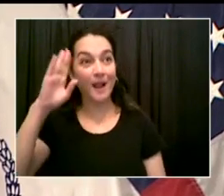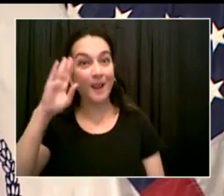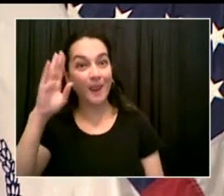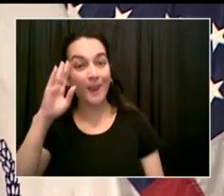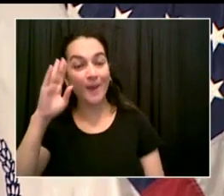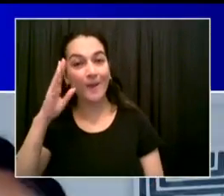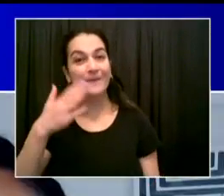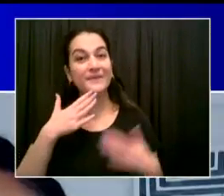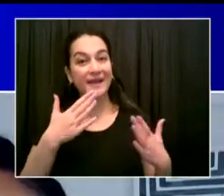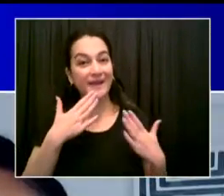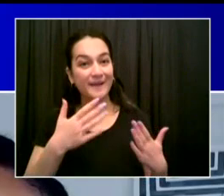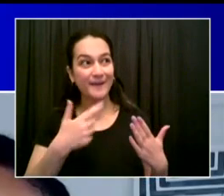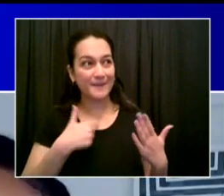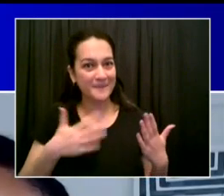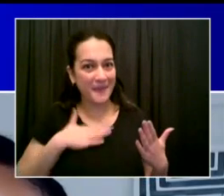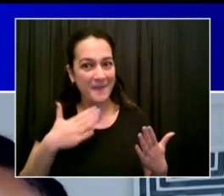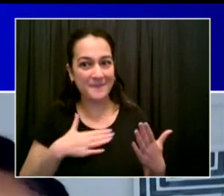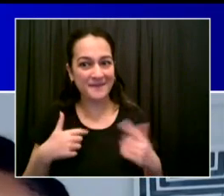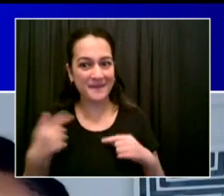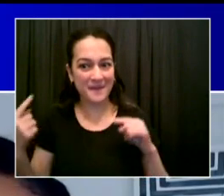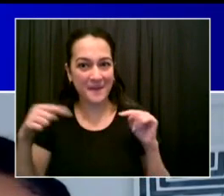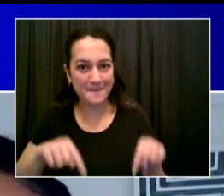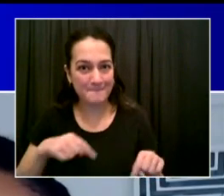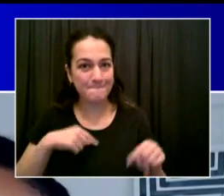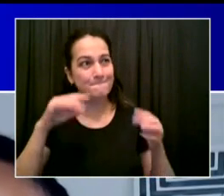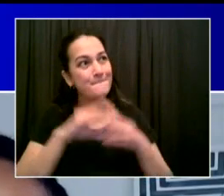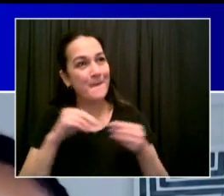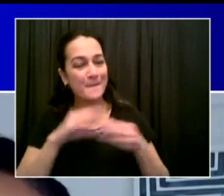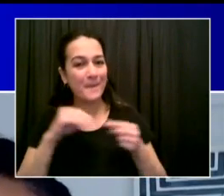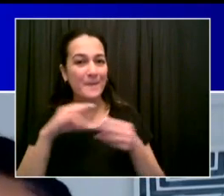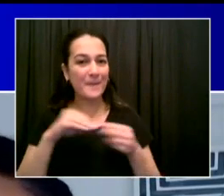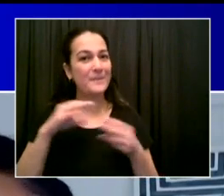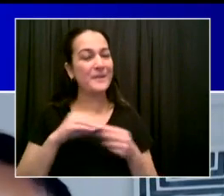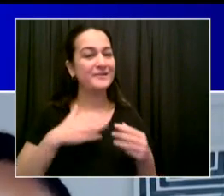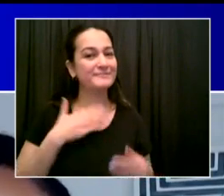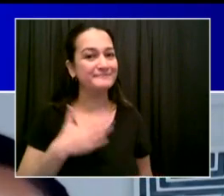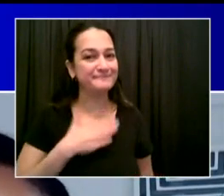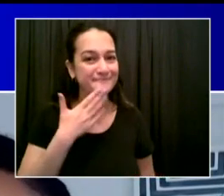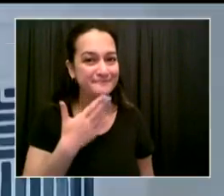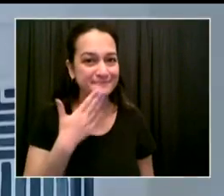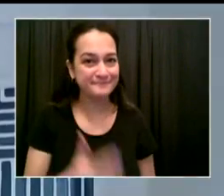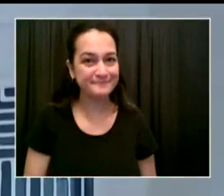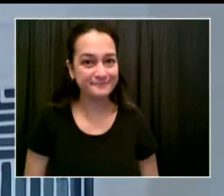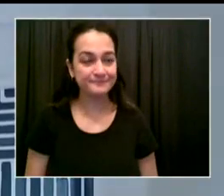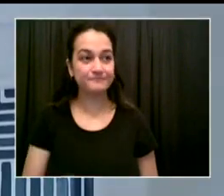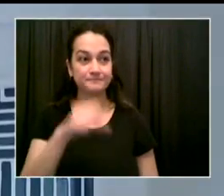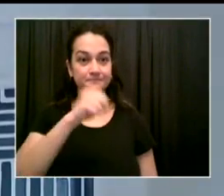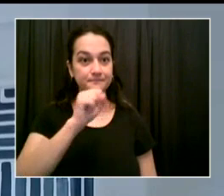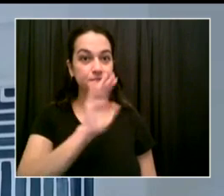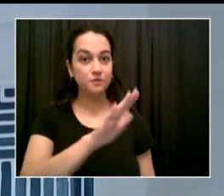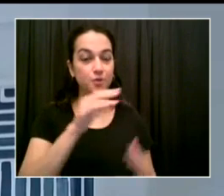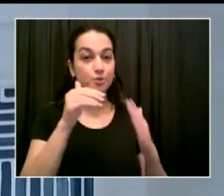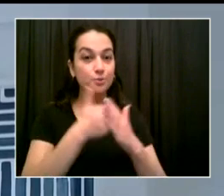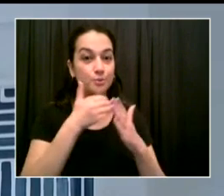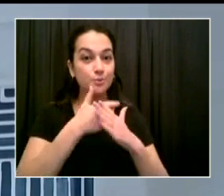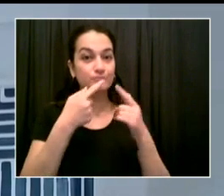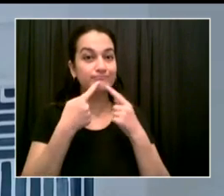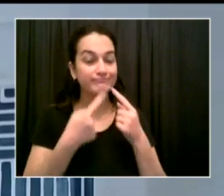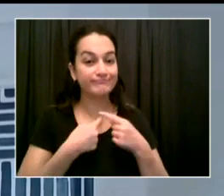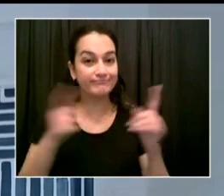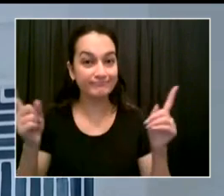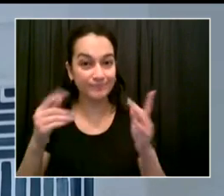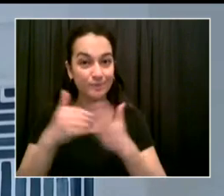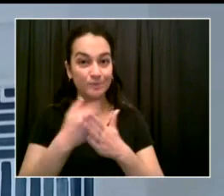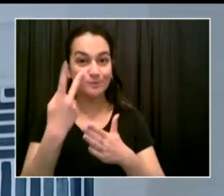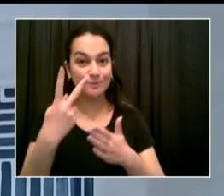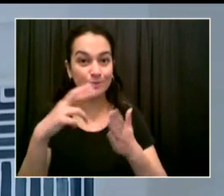York City's public hospitals safer from COVID-19 for both patients and employees. As someone who completed